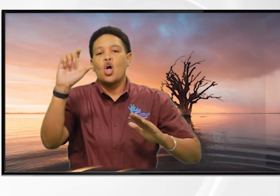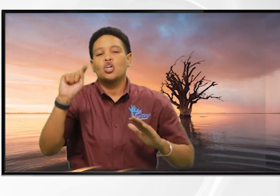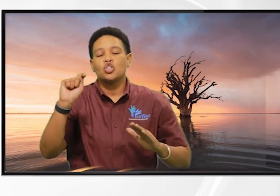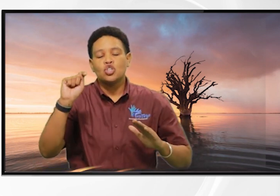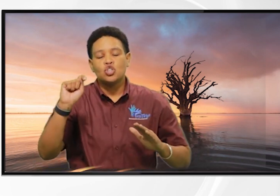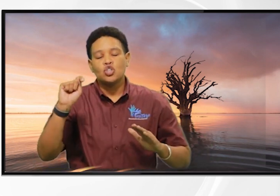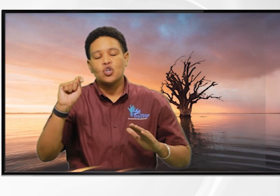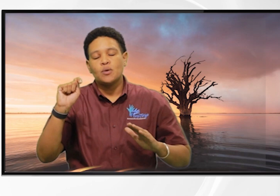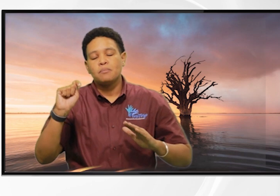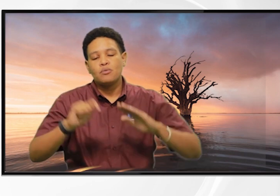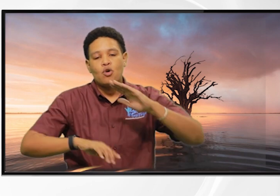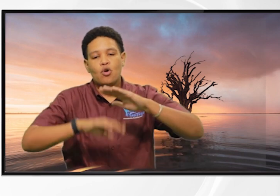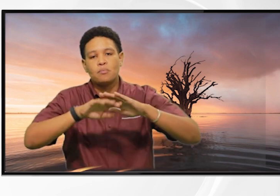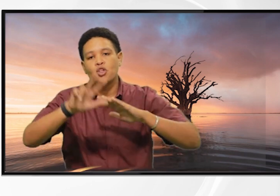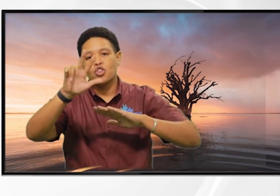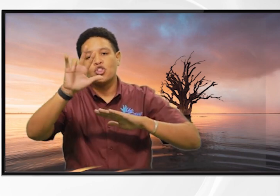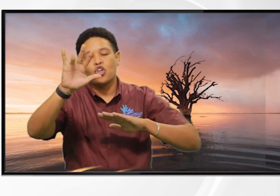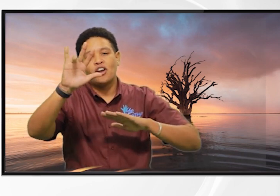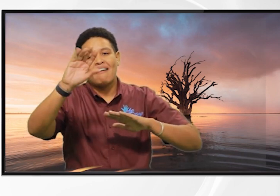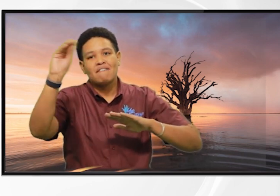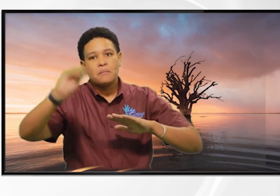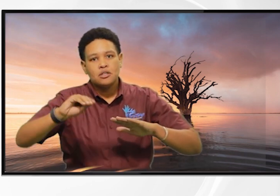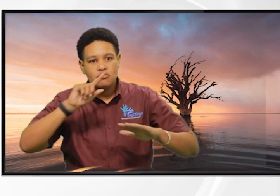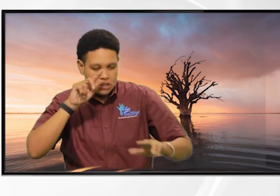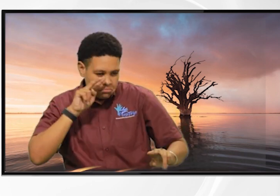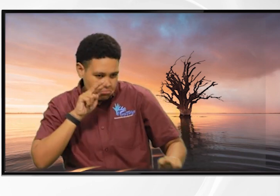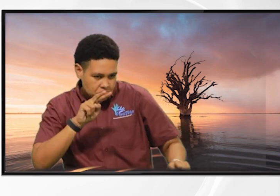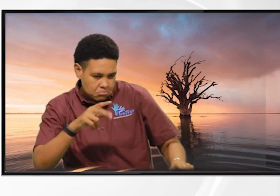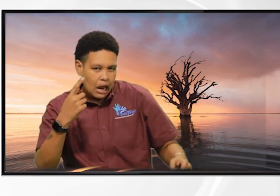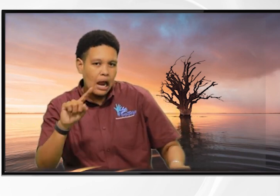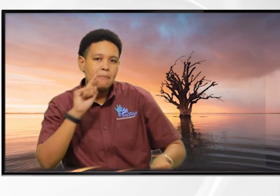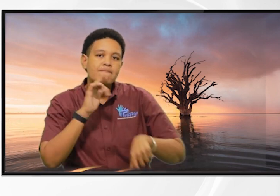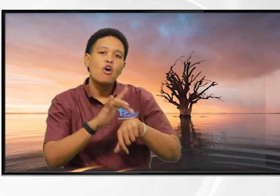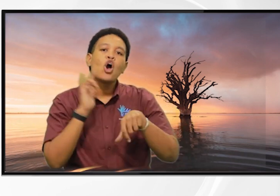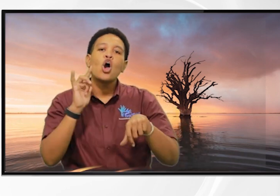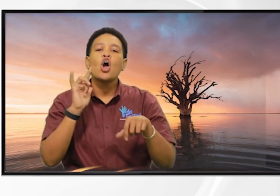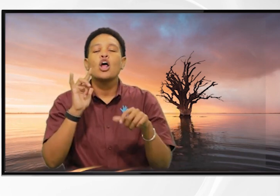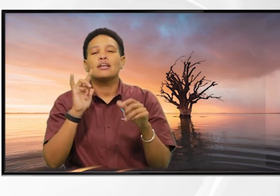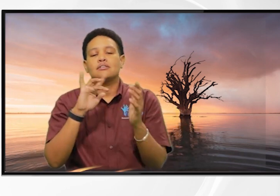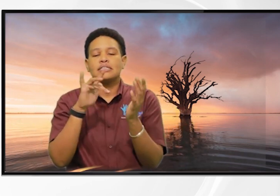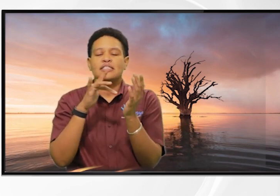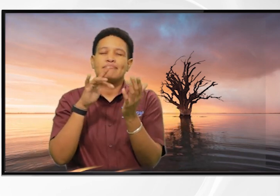up 35% are indicated for early century.